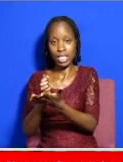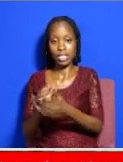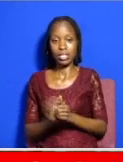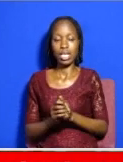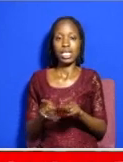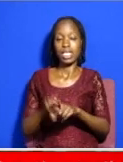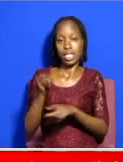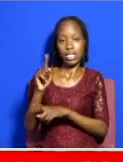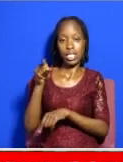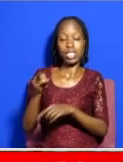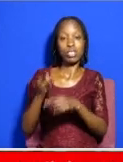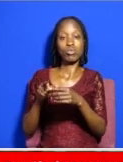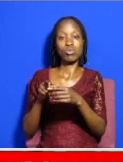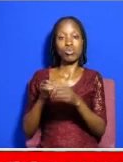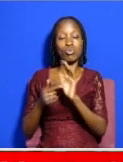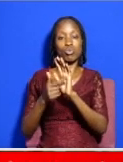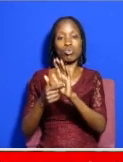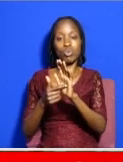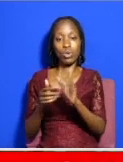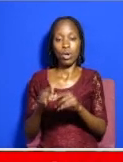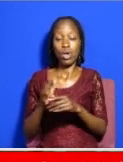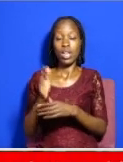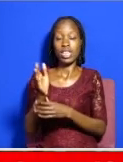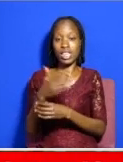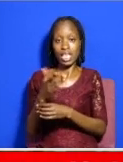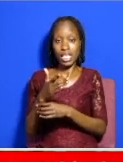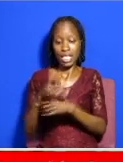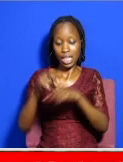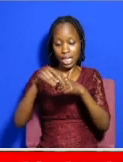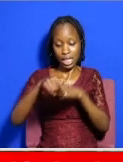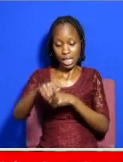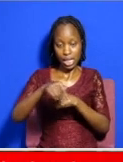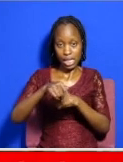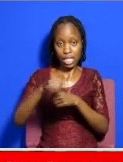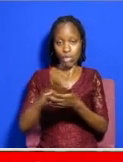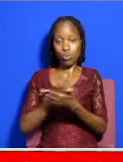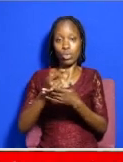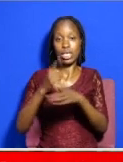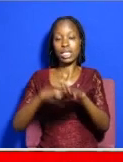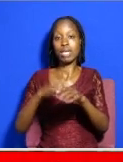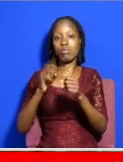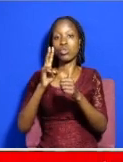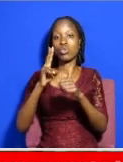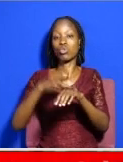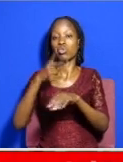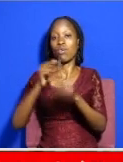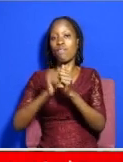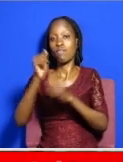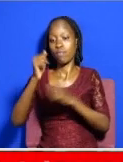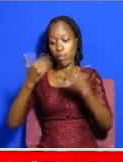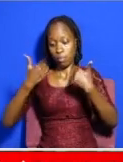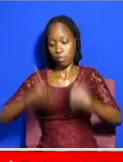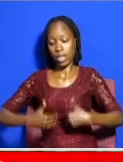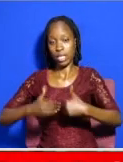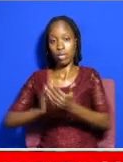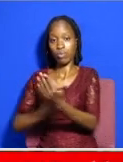example. On Thursday, this coming week, at 2:15, I'll personally present